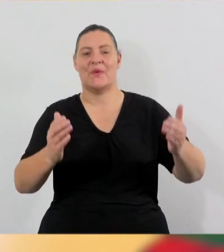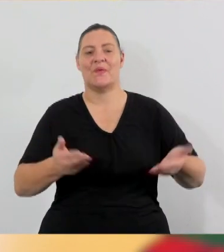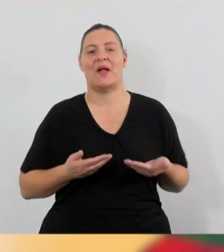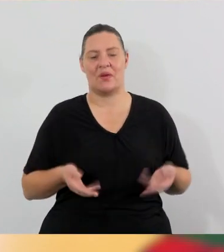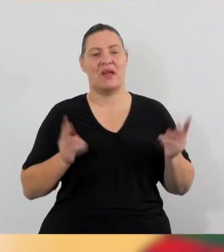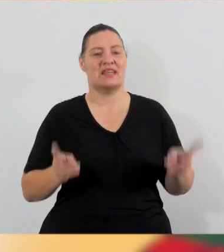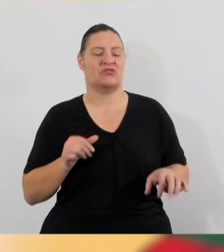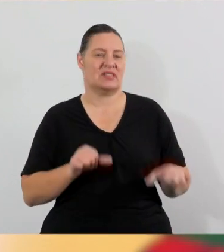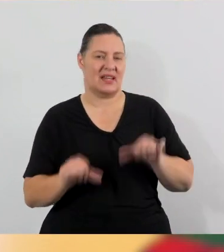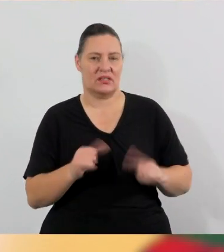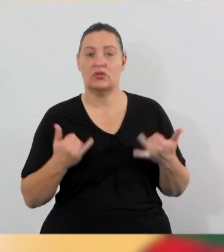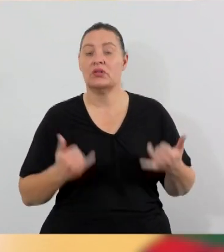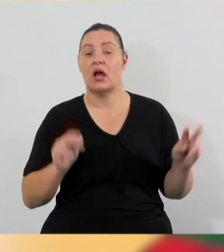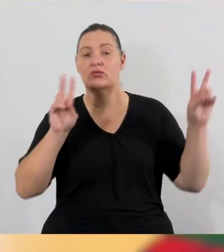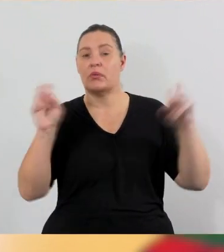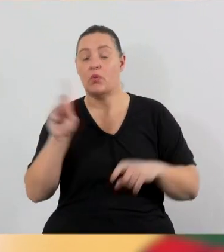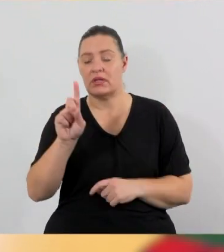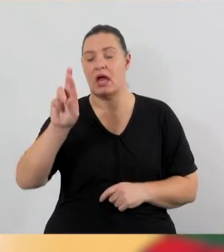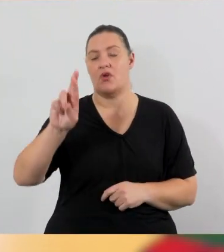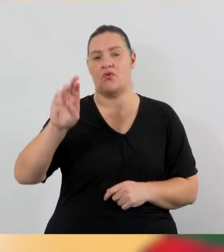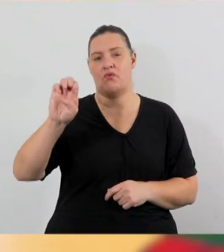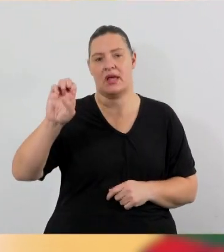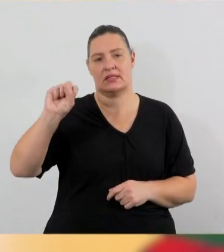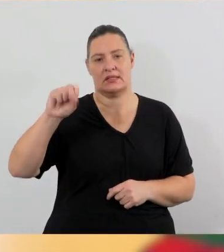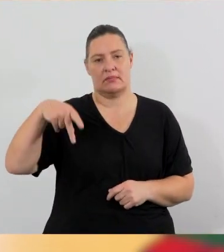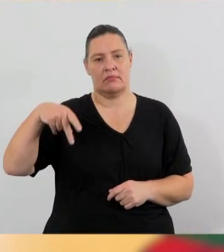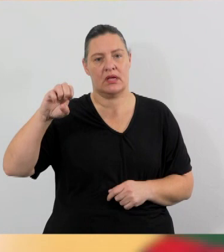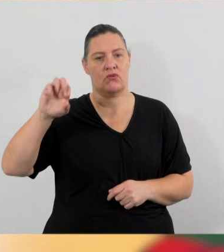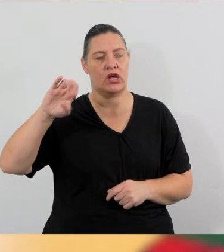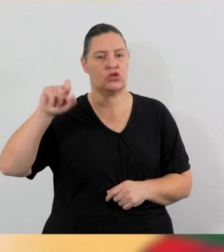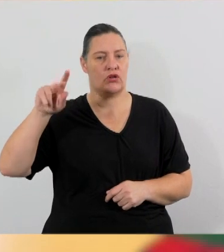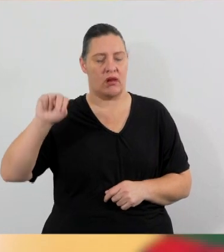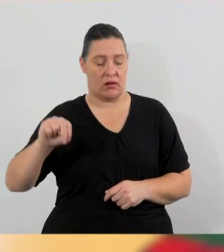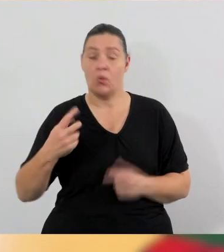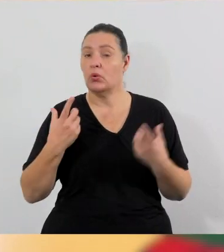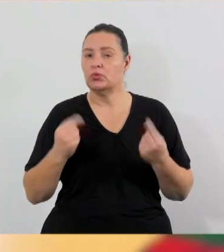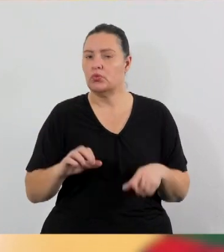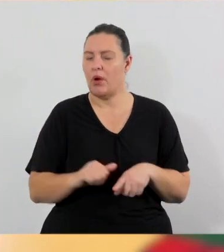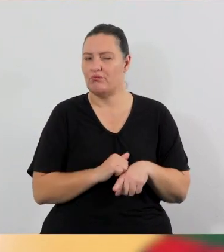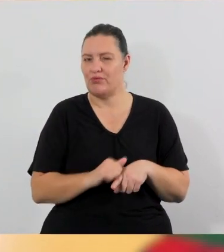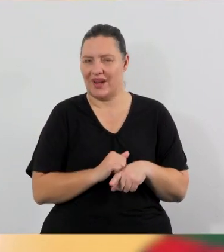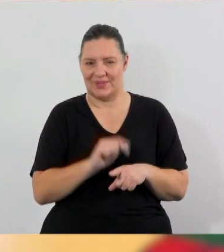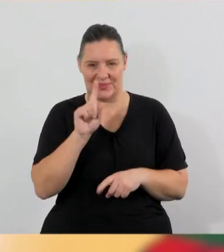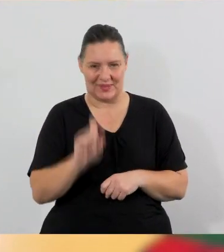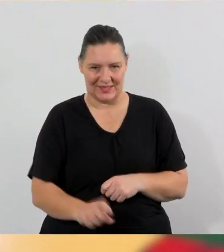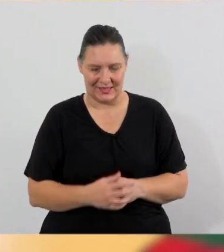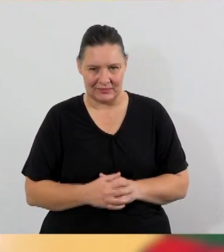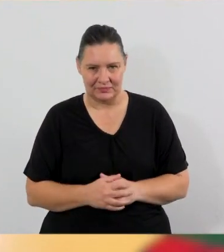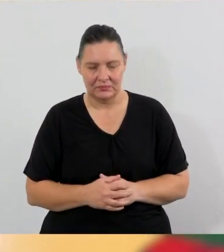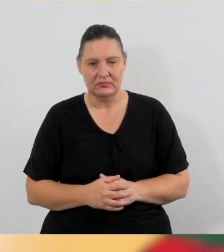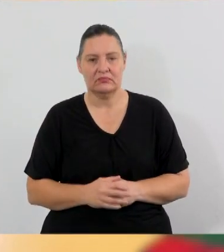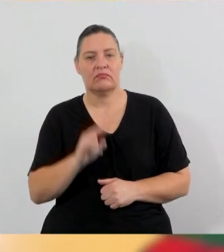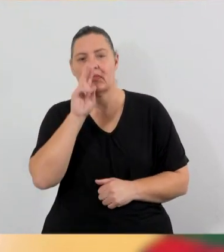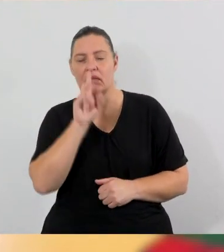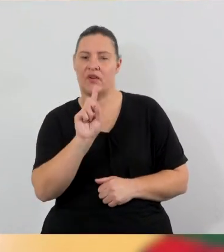Hello and welcome to Natural Sciences. Today's topic is respiration and we are going to do some practice questions on this topic.